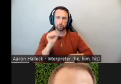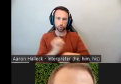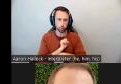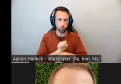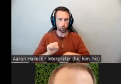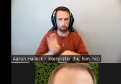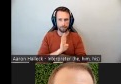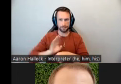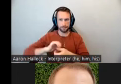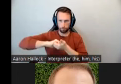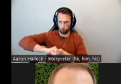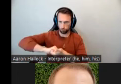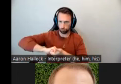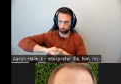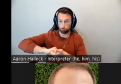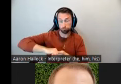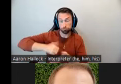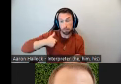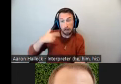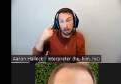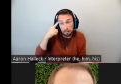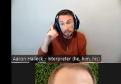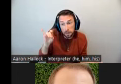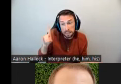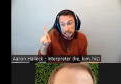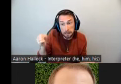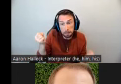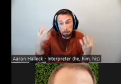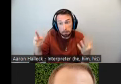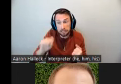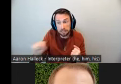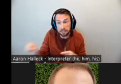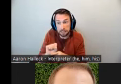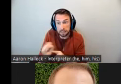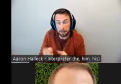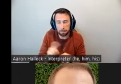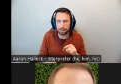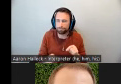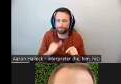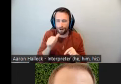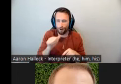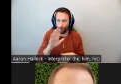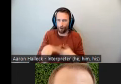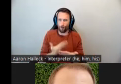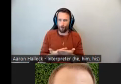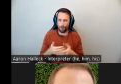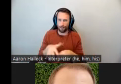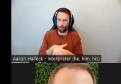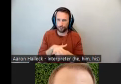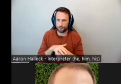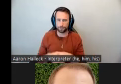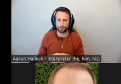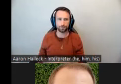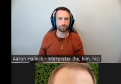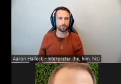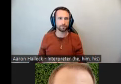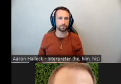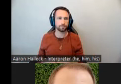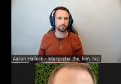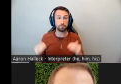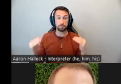areas. And I think we were in many cases, but not necessarily in all cases with all stakeholder areas. Also focusing on